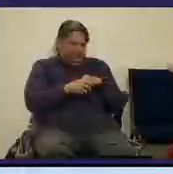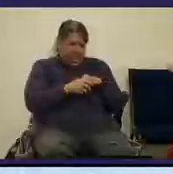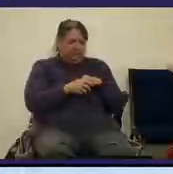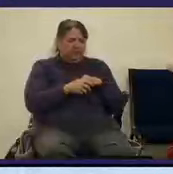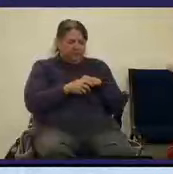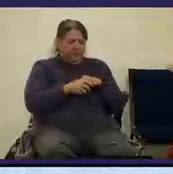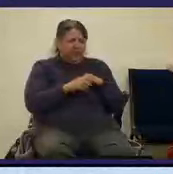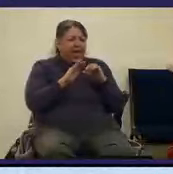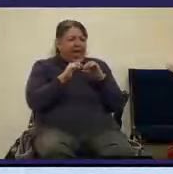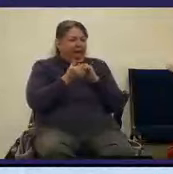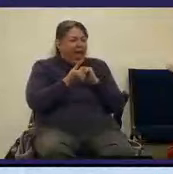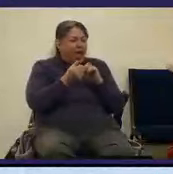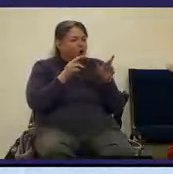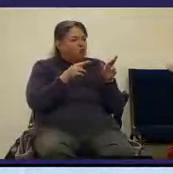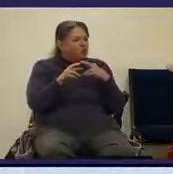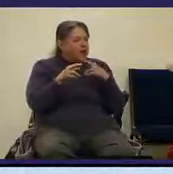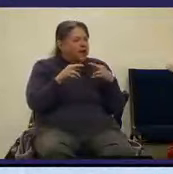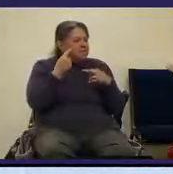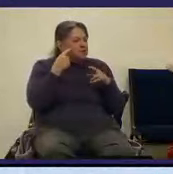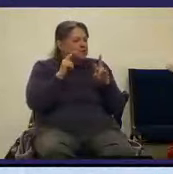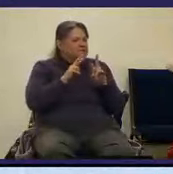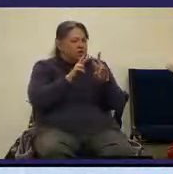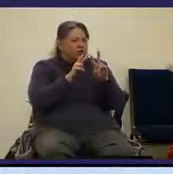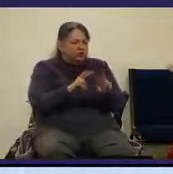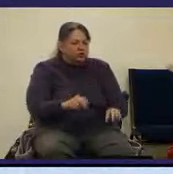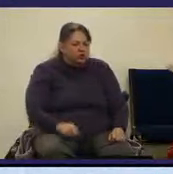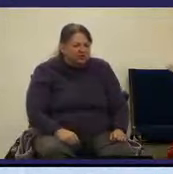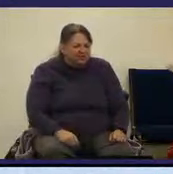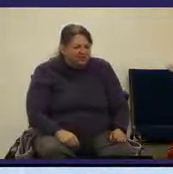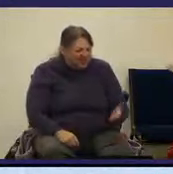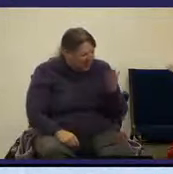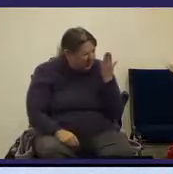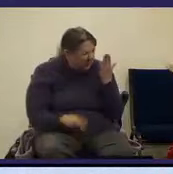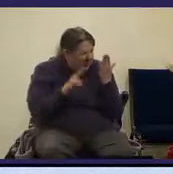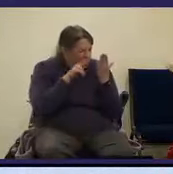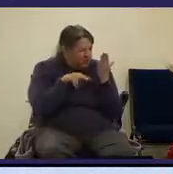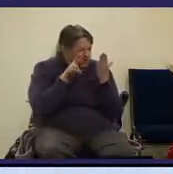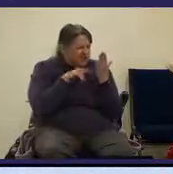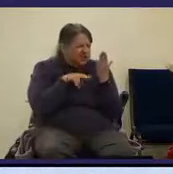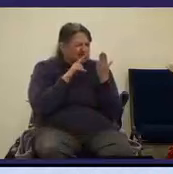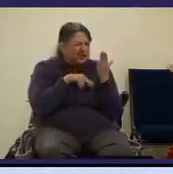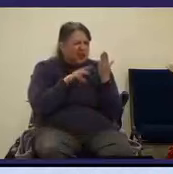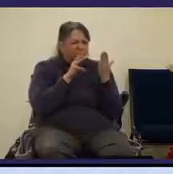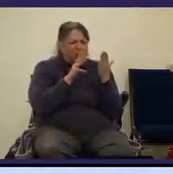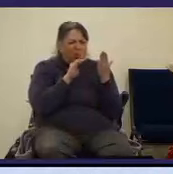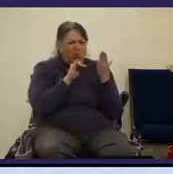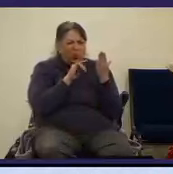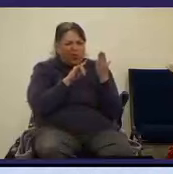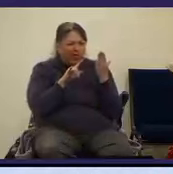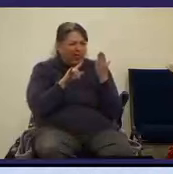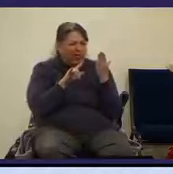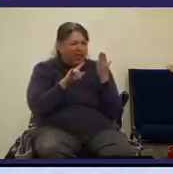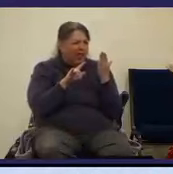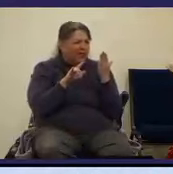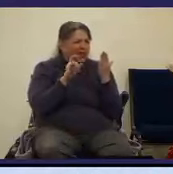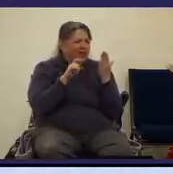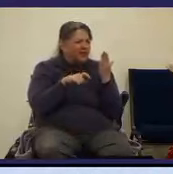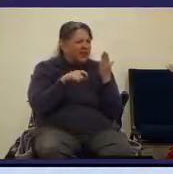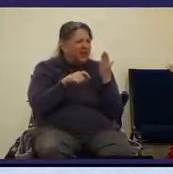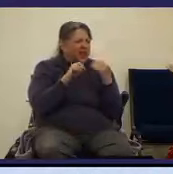arrangement and record of personal affairs. And I was reading through the records, vital records, why we need to